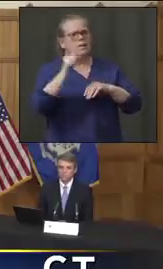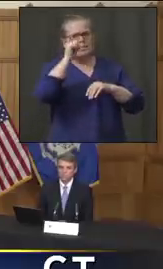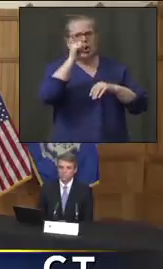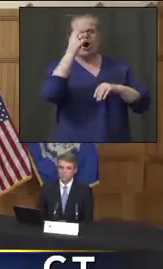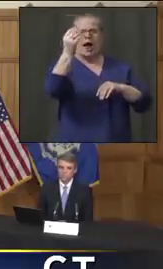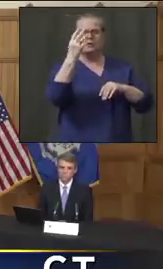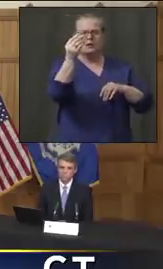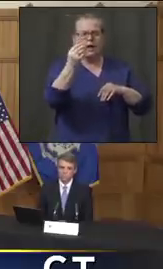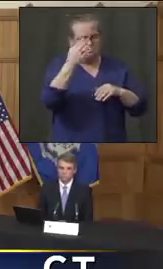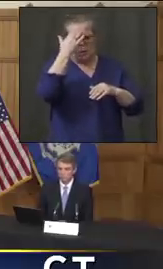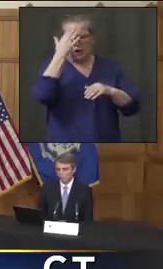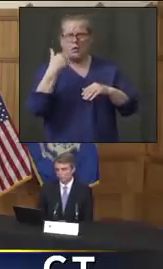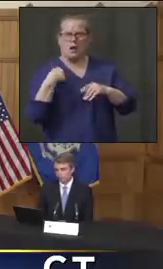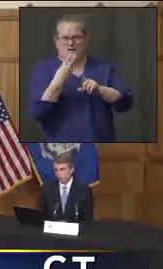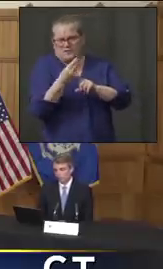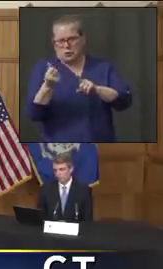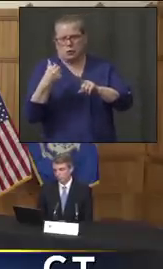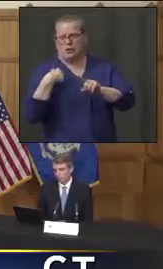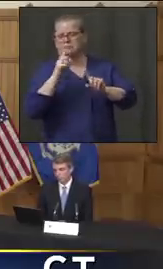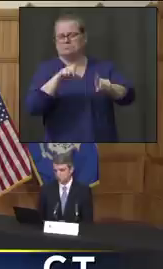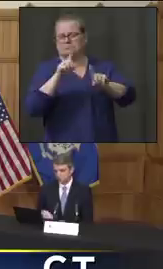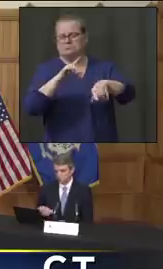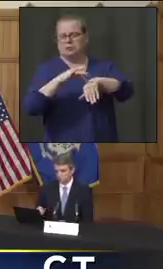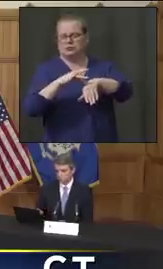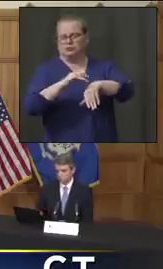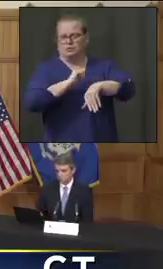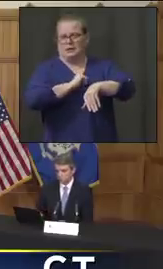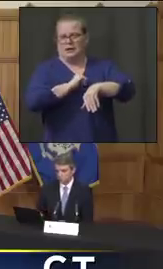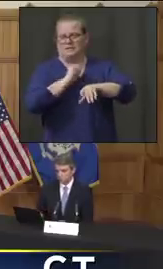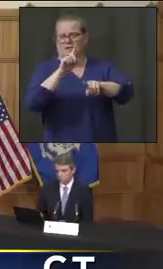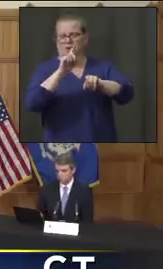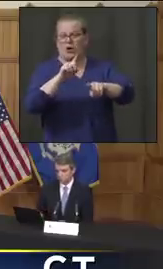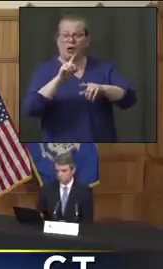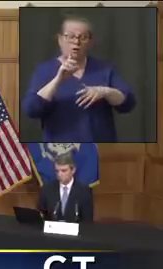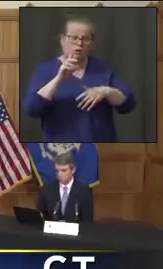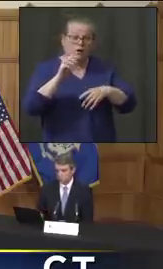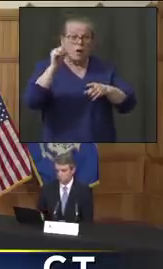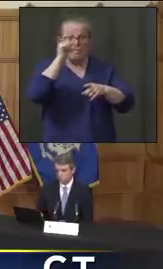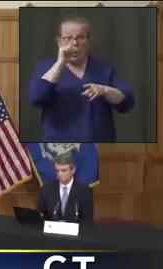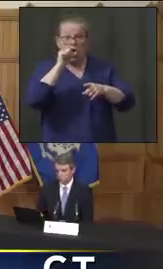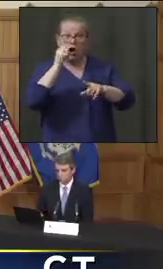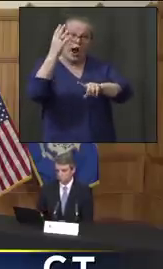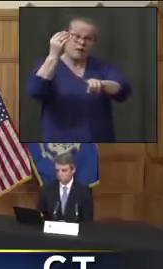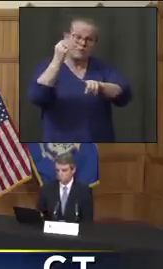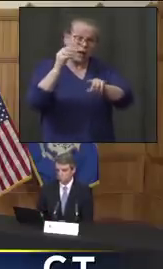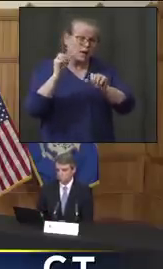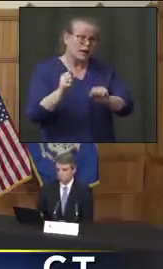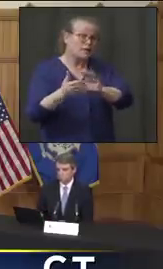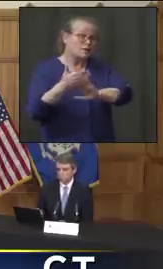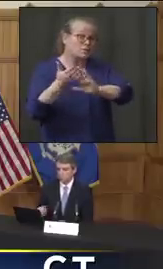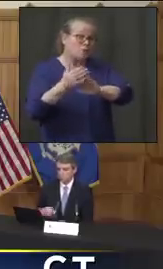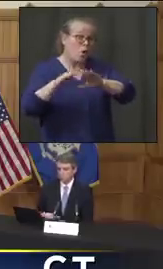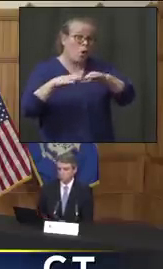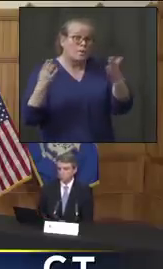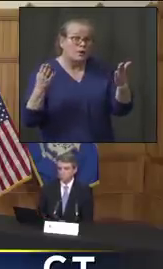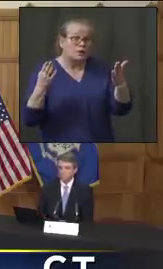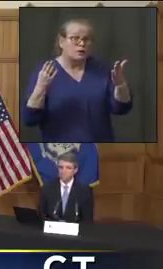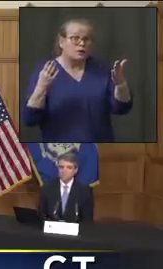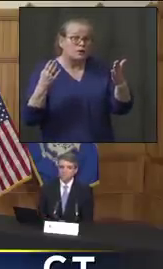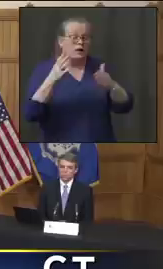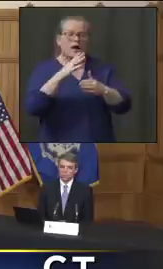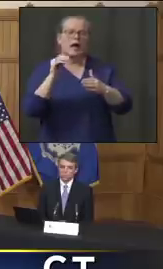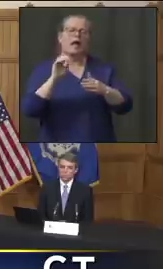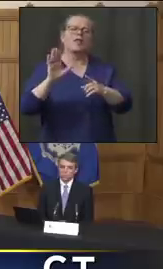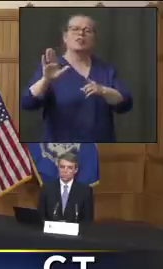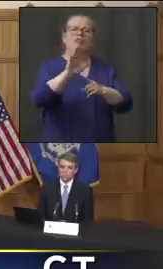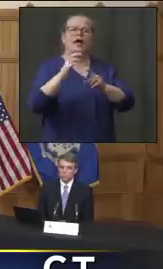of them, will they be allowed to operate, and under what social distancing